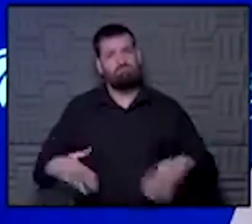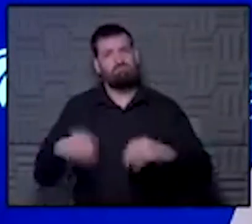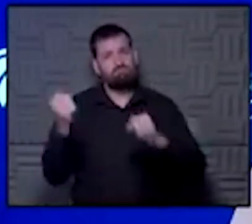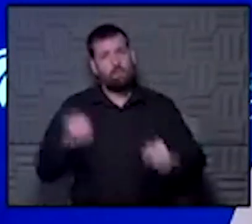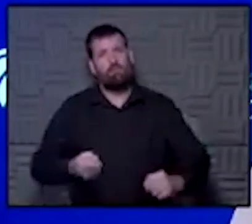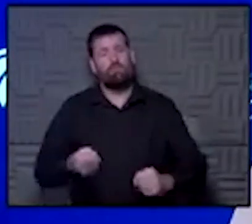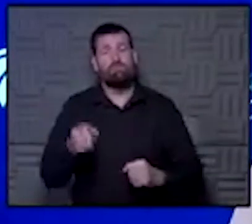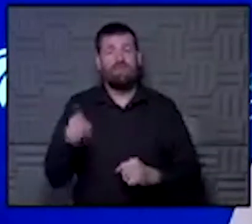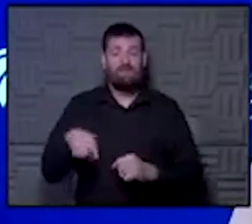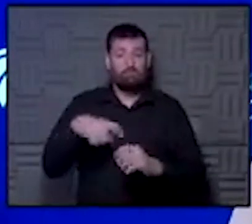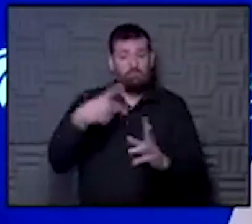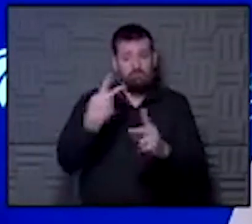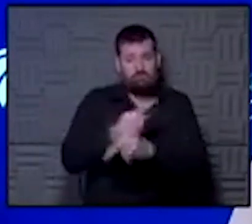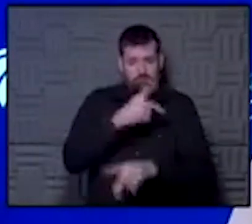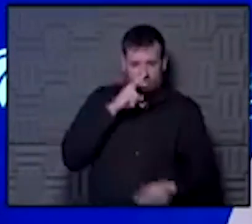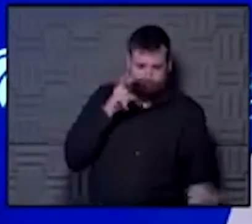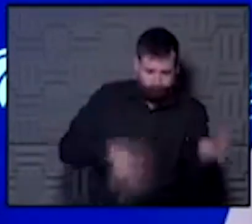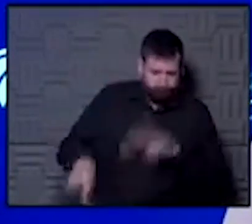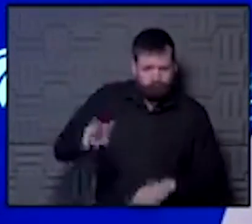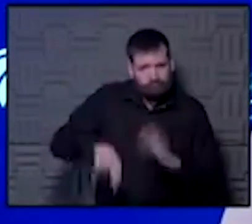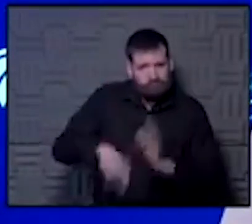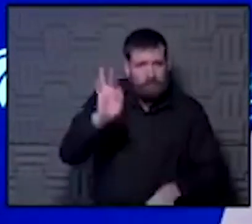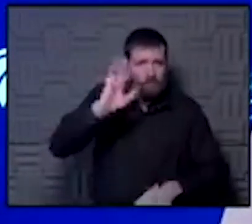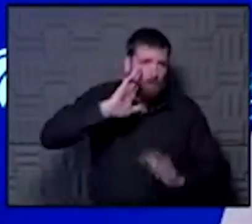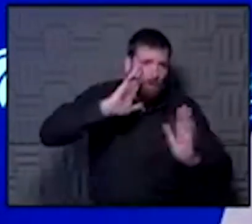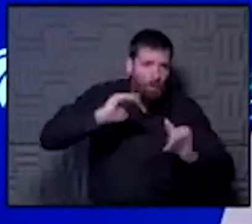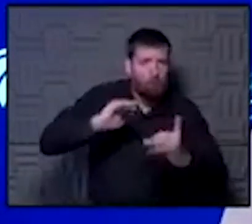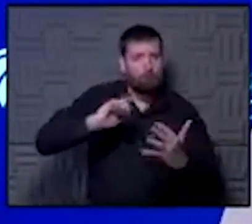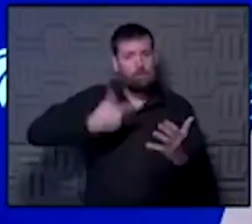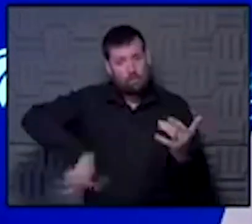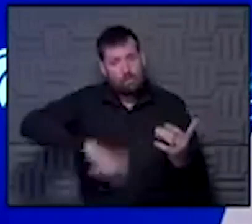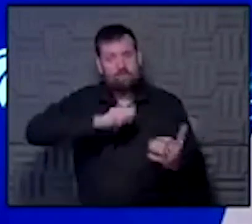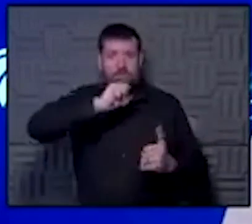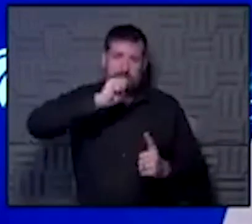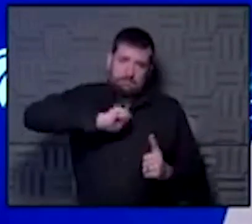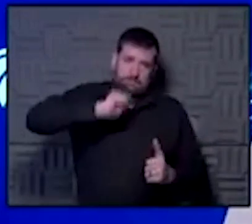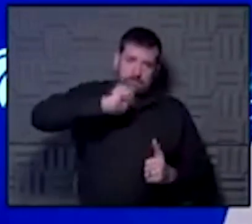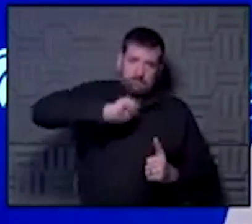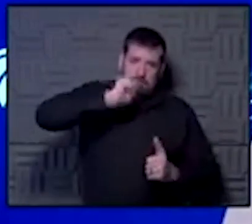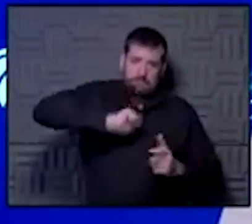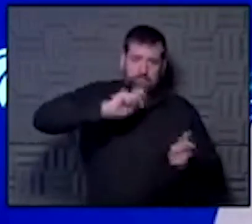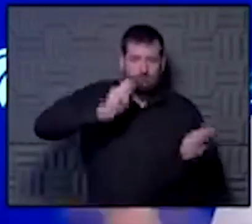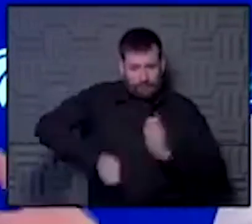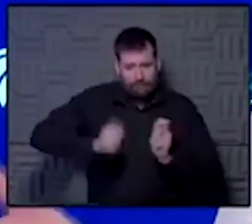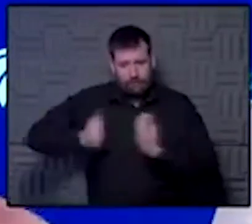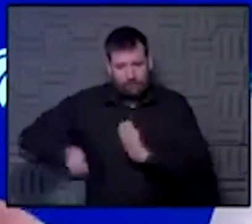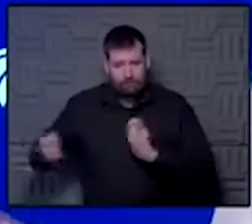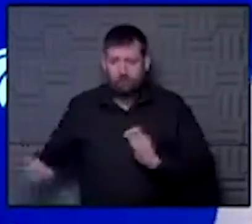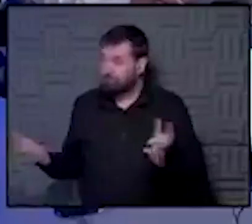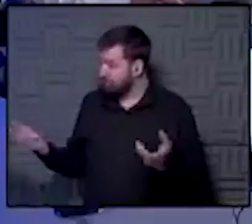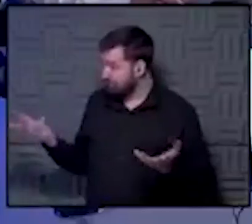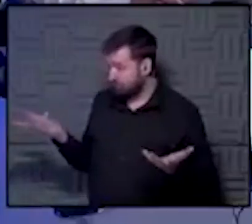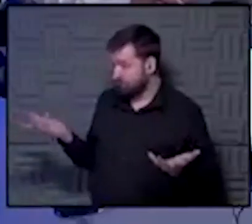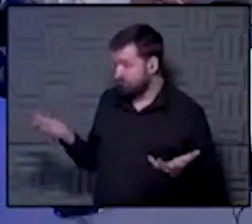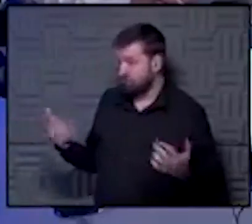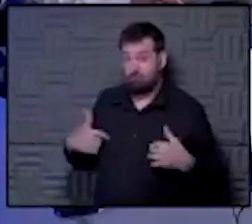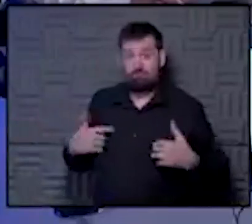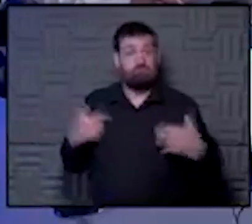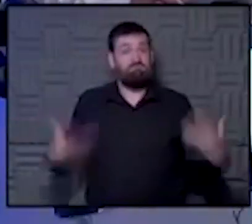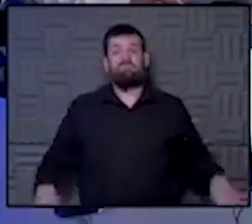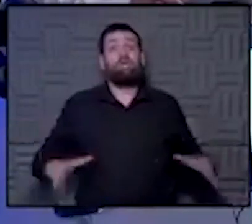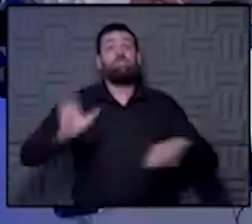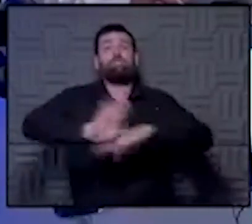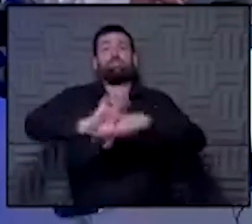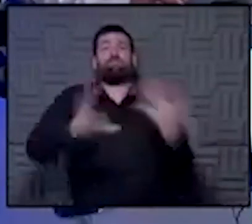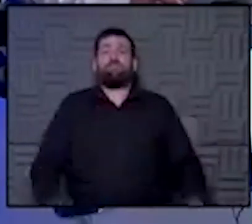we have to find the hope in it, even as we deal with the changes in our life. So, what do you got? No, I'm done. Church is over. So